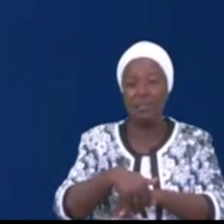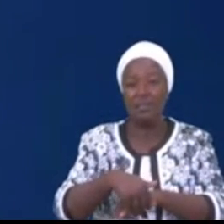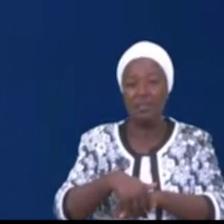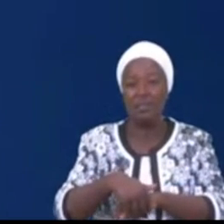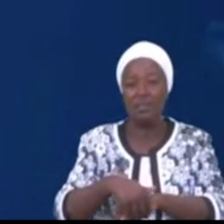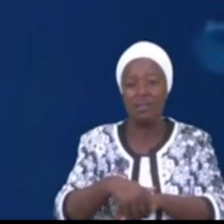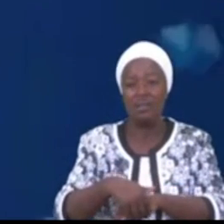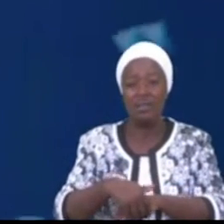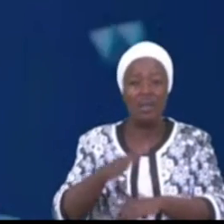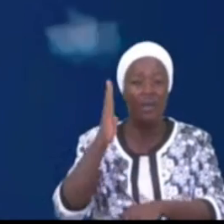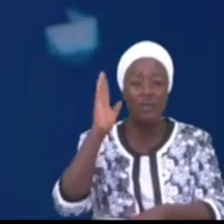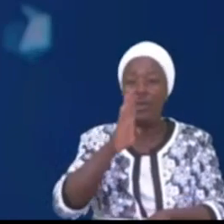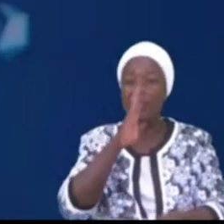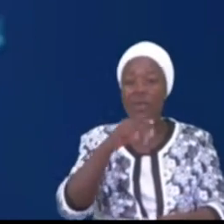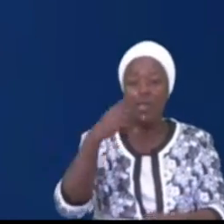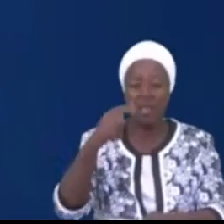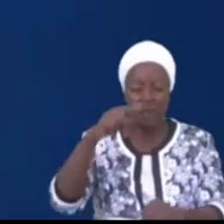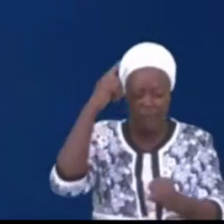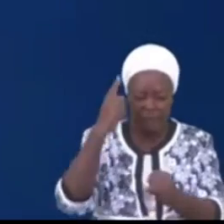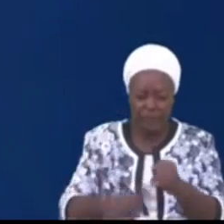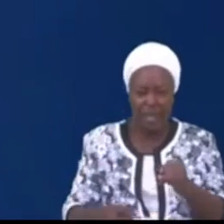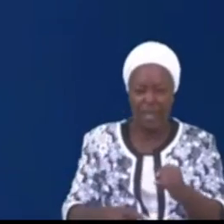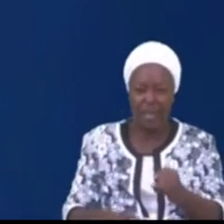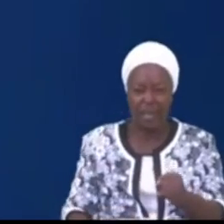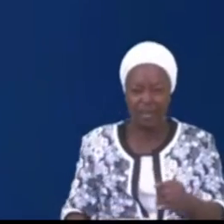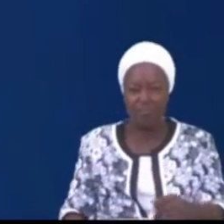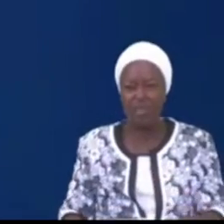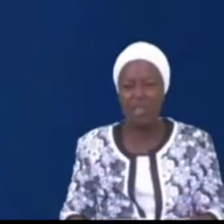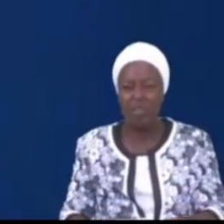will be the final knockoff.